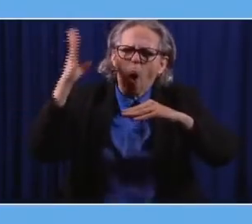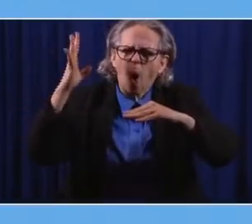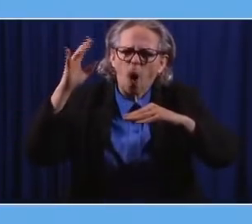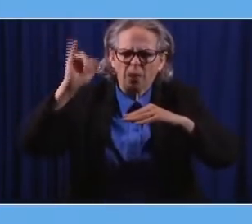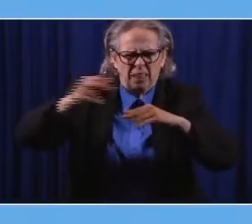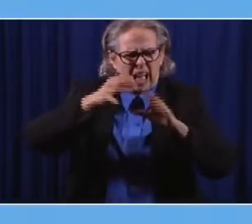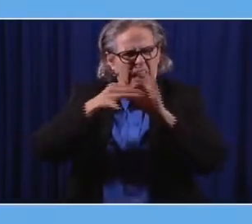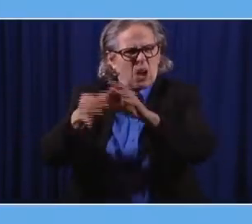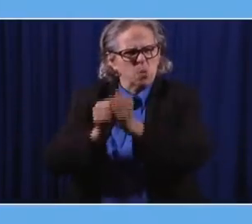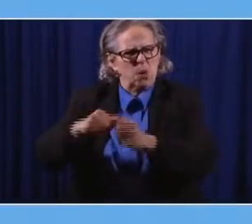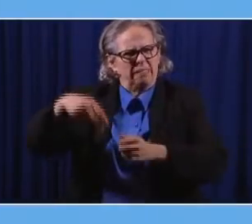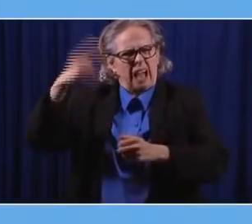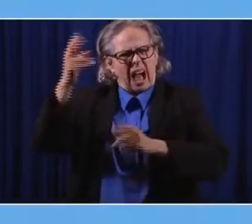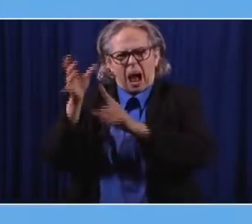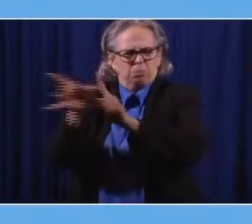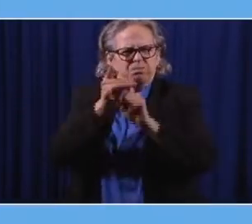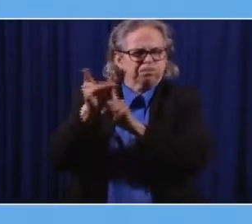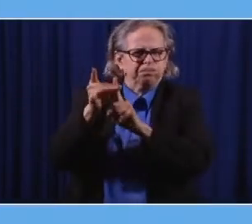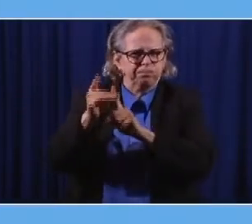very high.